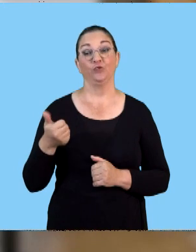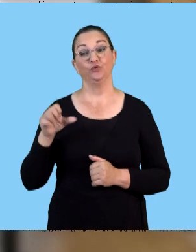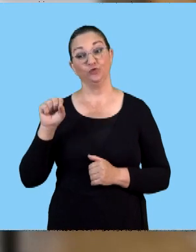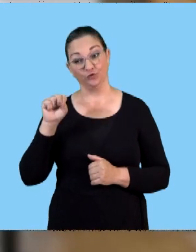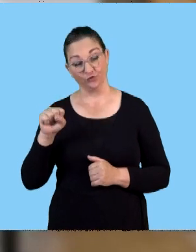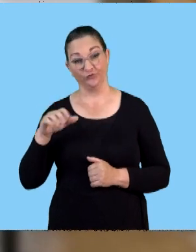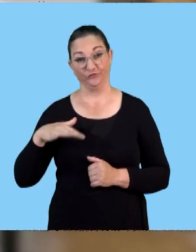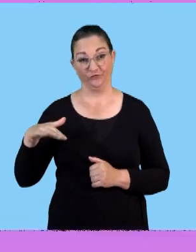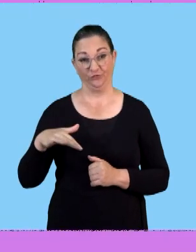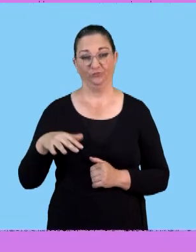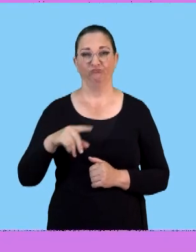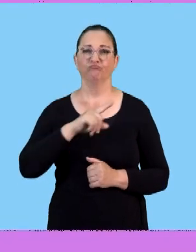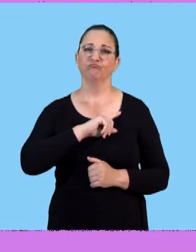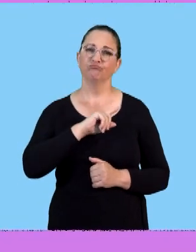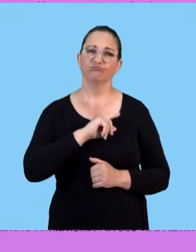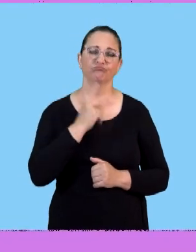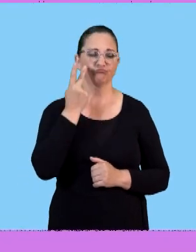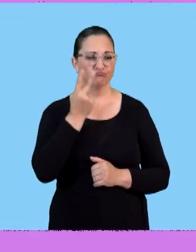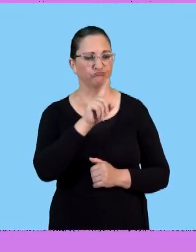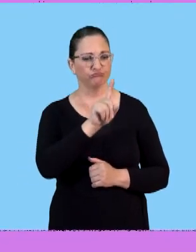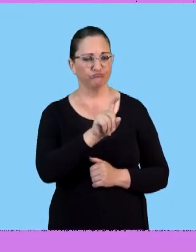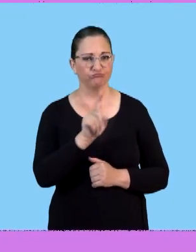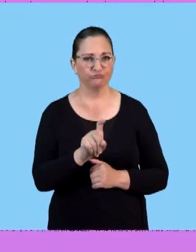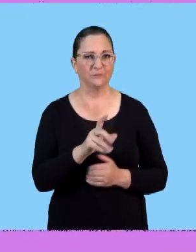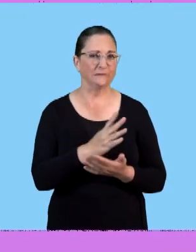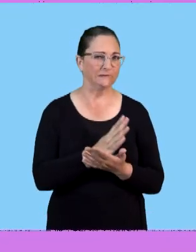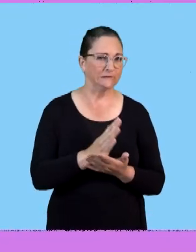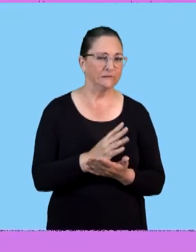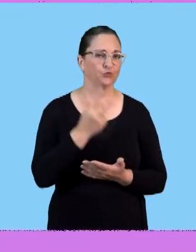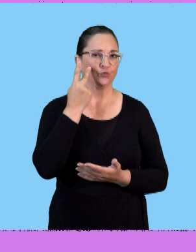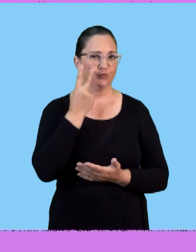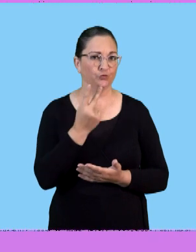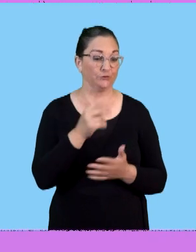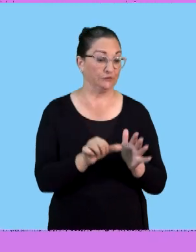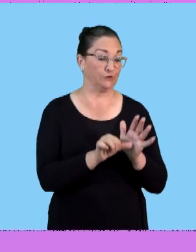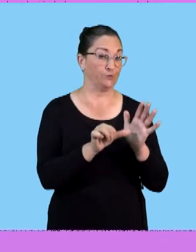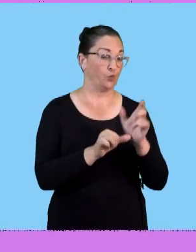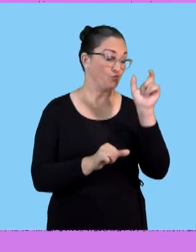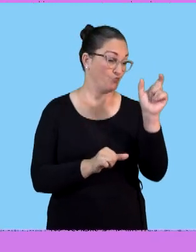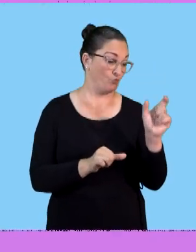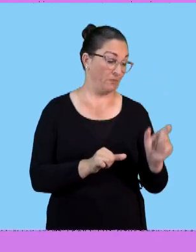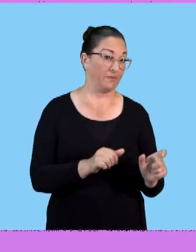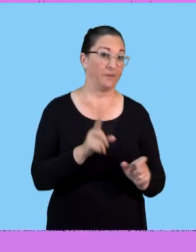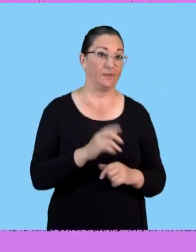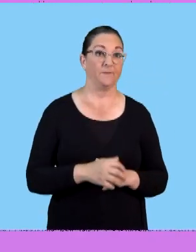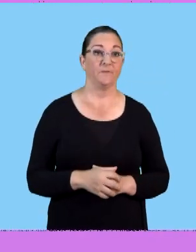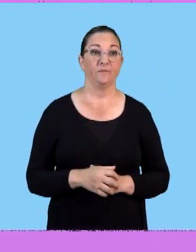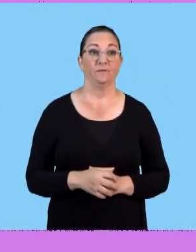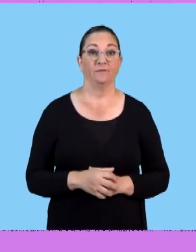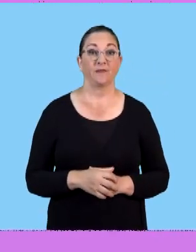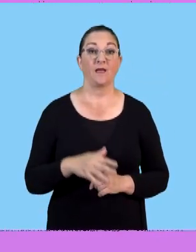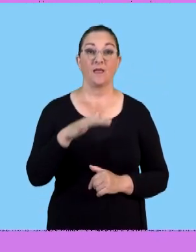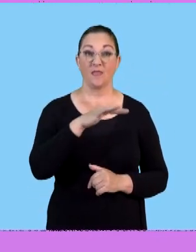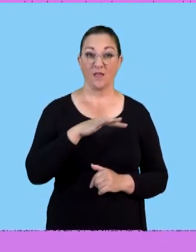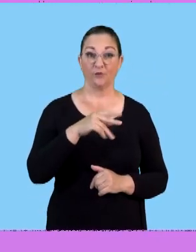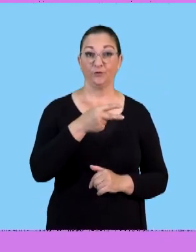as surface area, right? We've looked at some of the questions and then we indicated that important terminology, right,